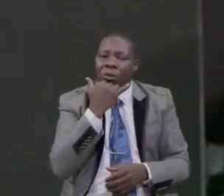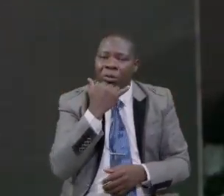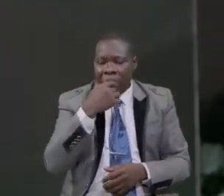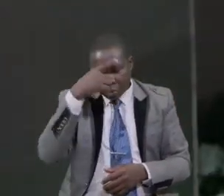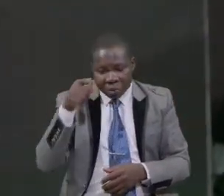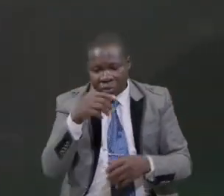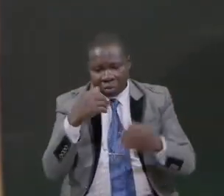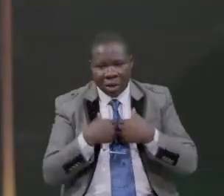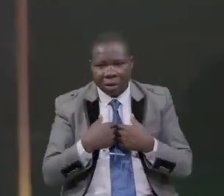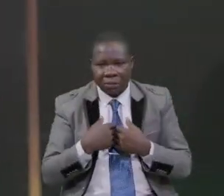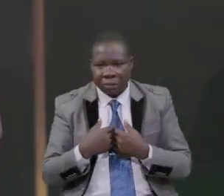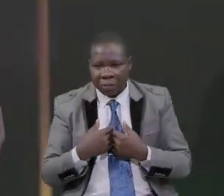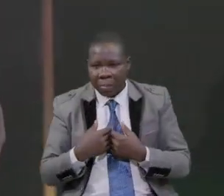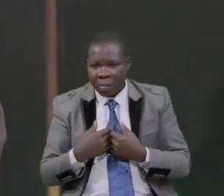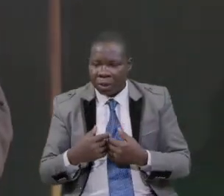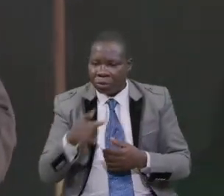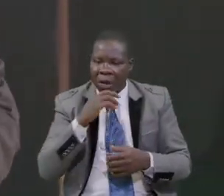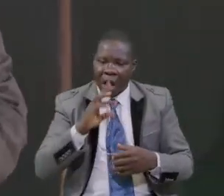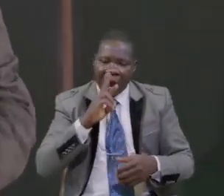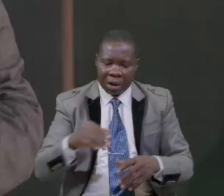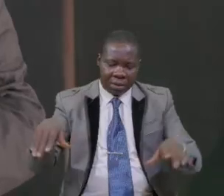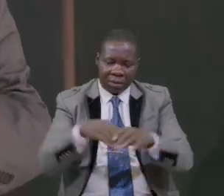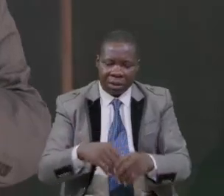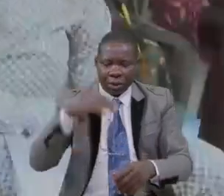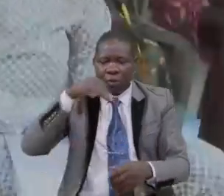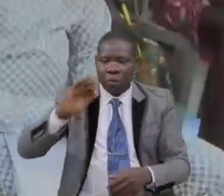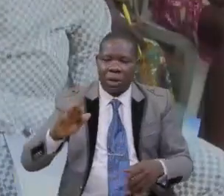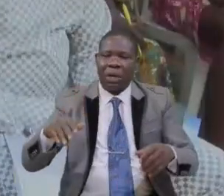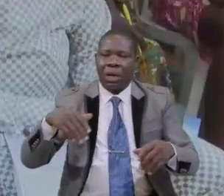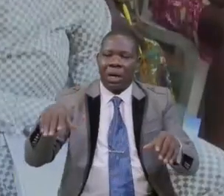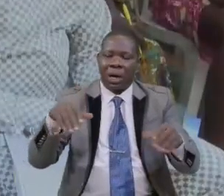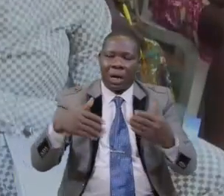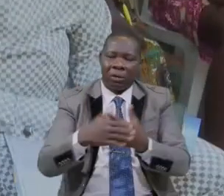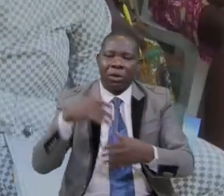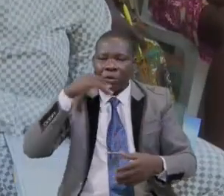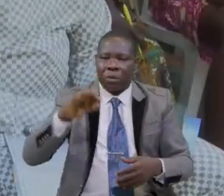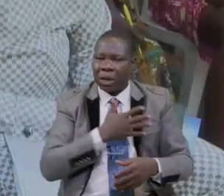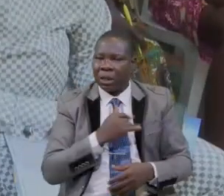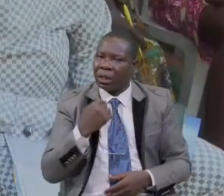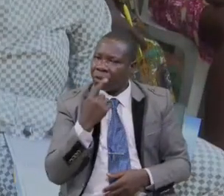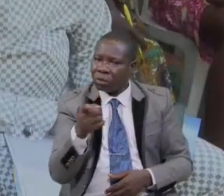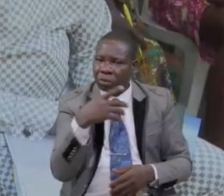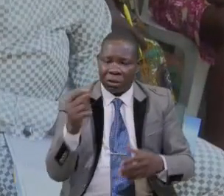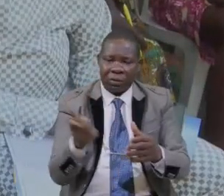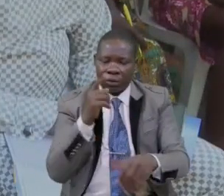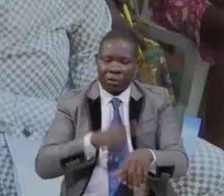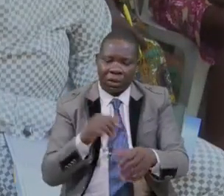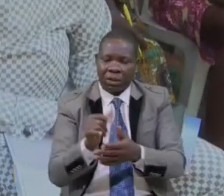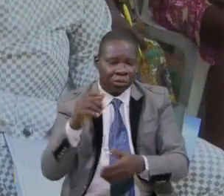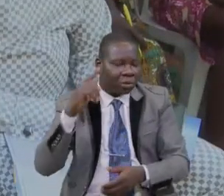woman after woman. And I told you, the first time you came, the first time you listened to me, that